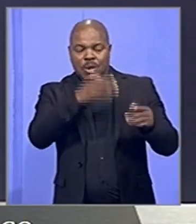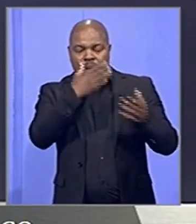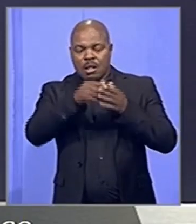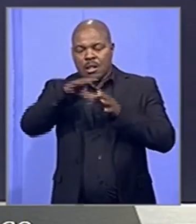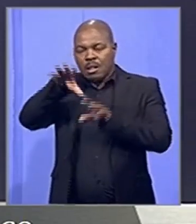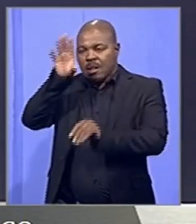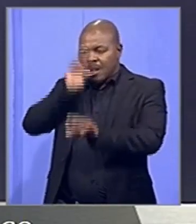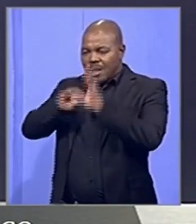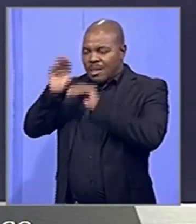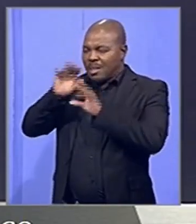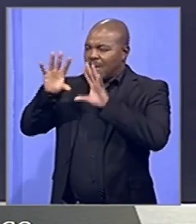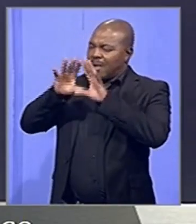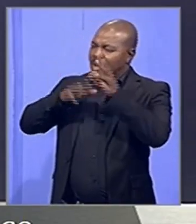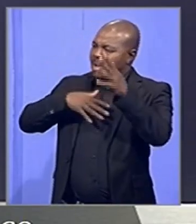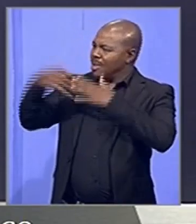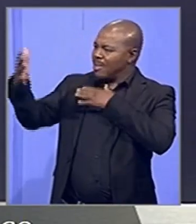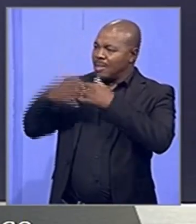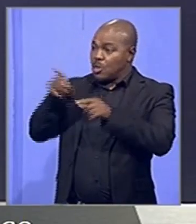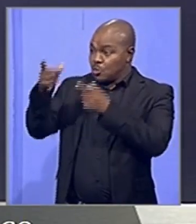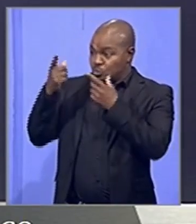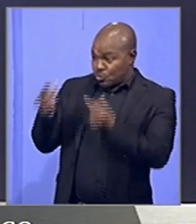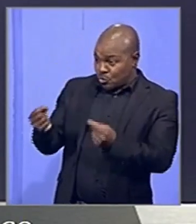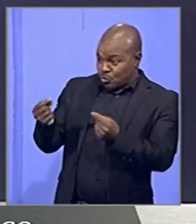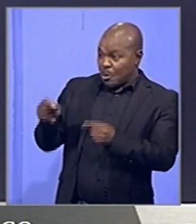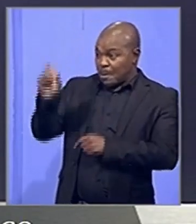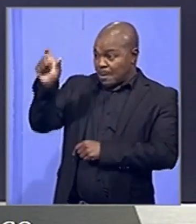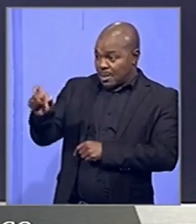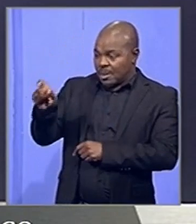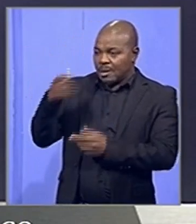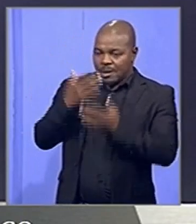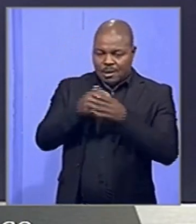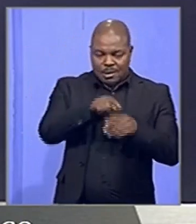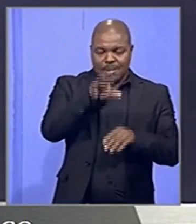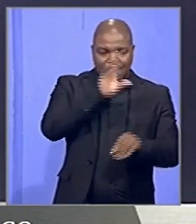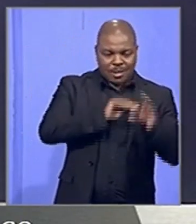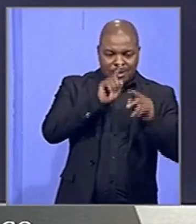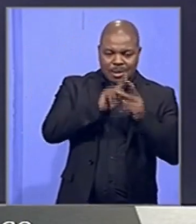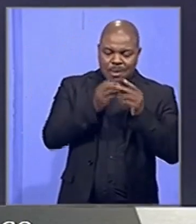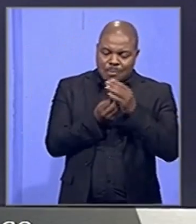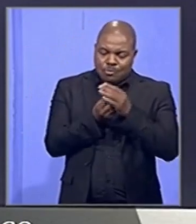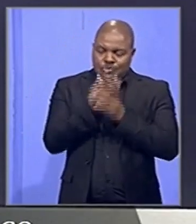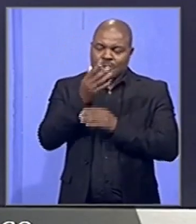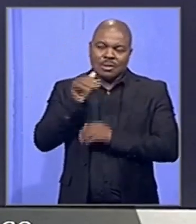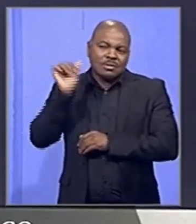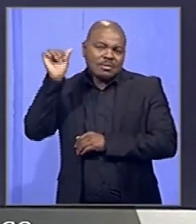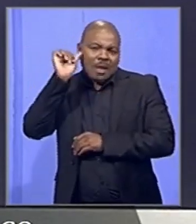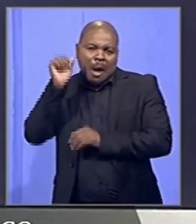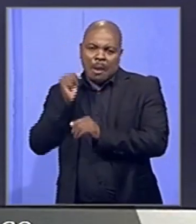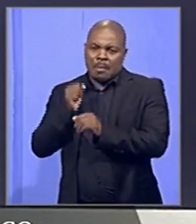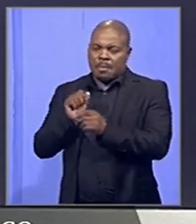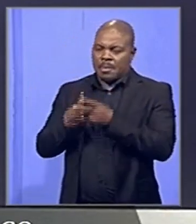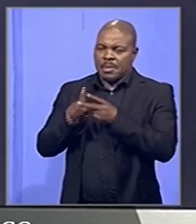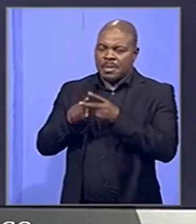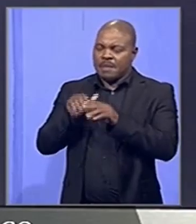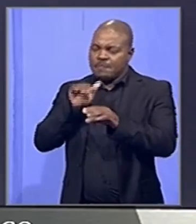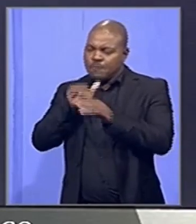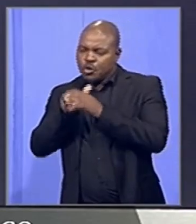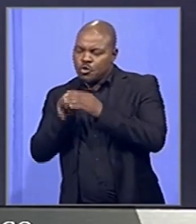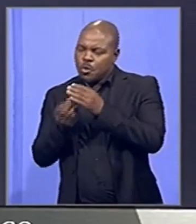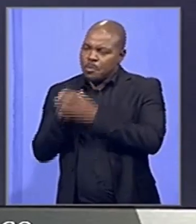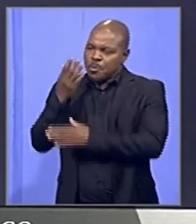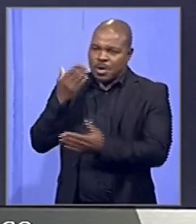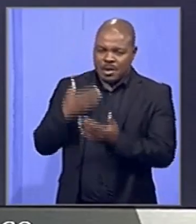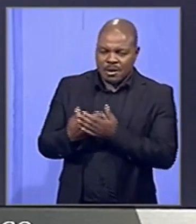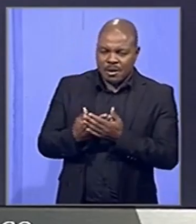ithuta anything e wena o etsang, e kgona ho producer sound, e kgona ho producer video, e kgona